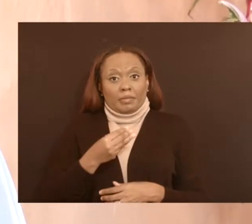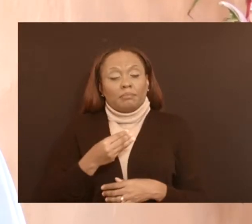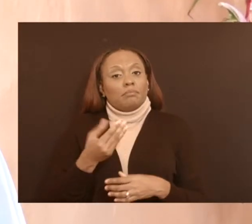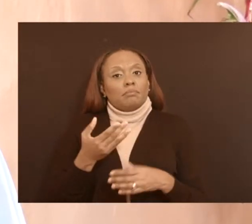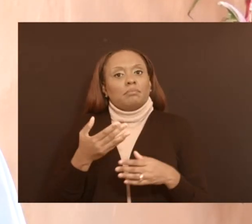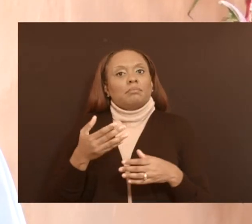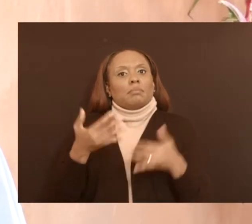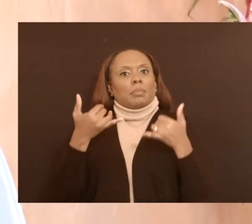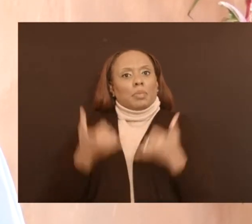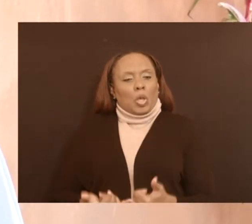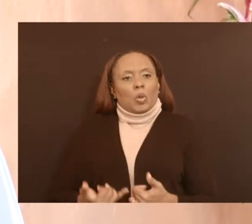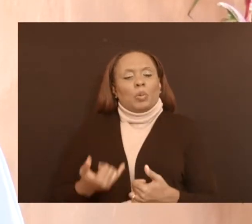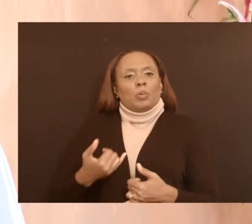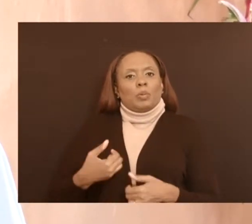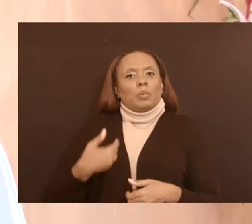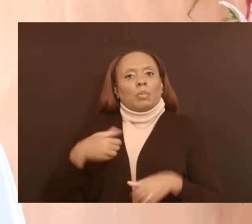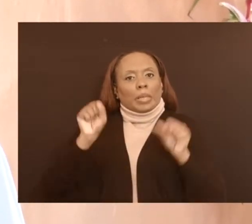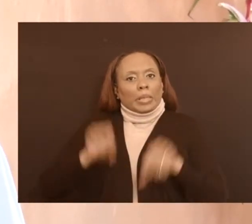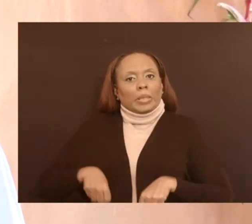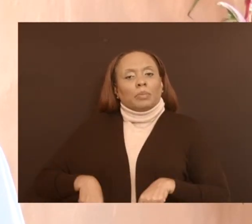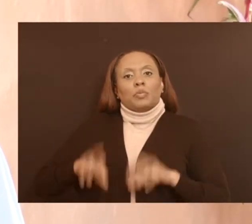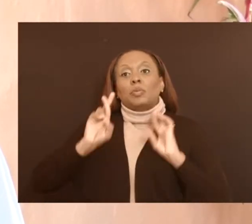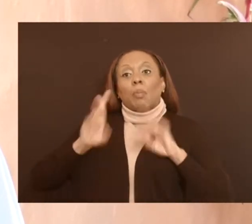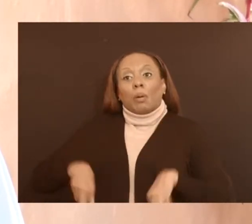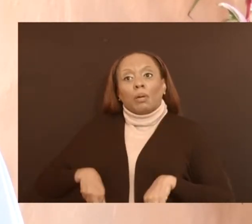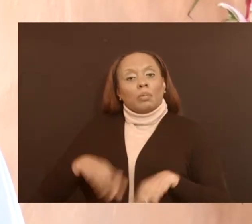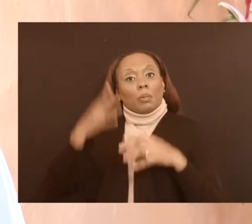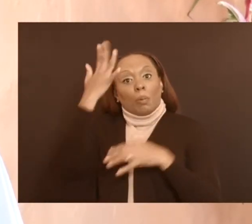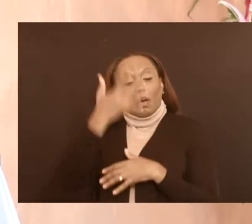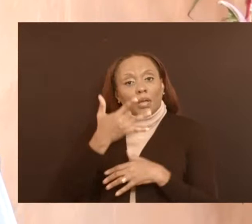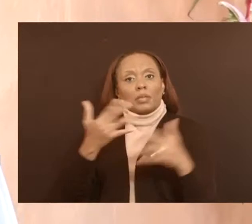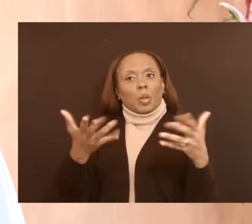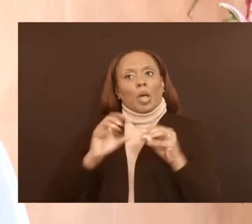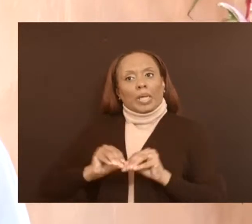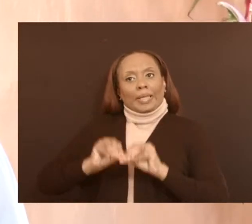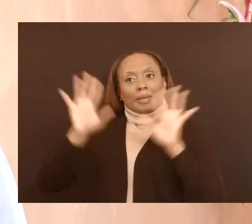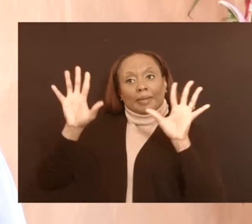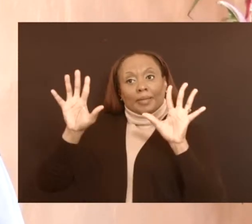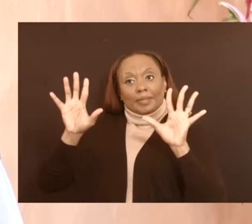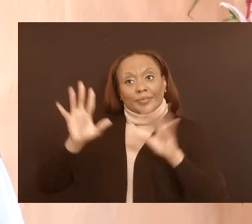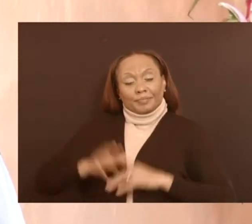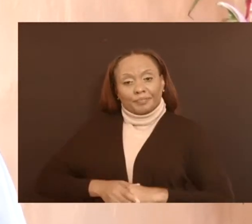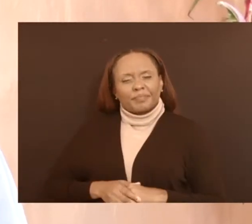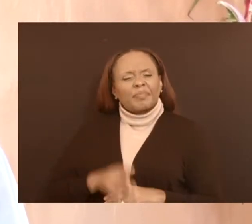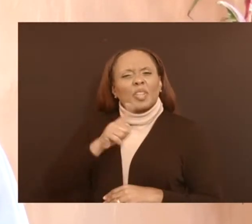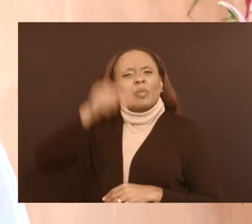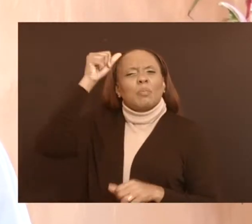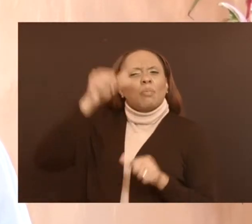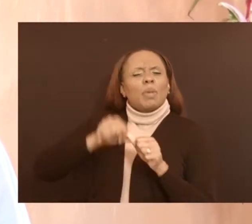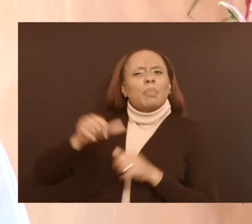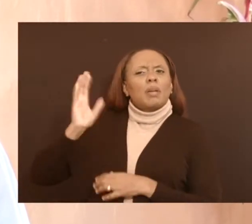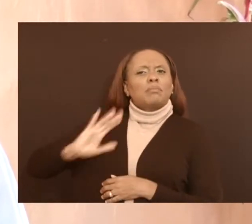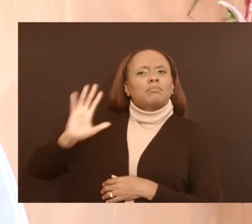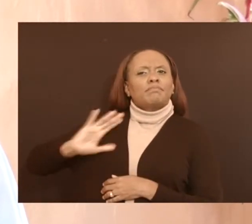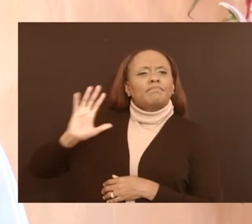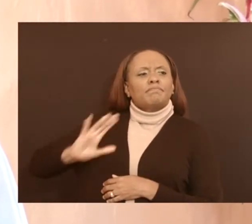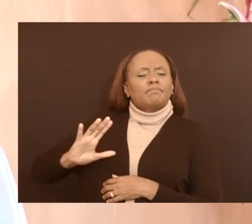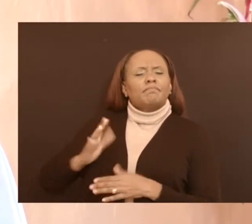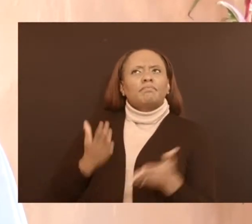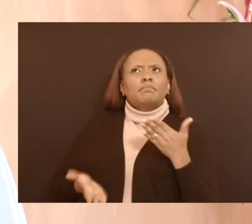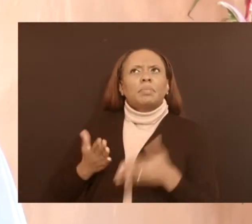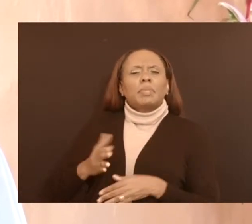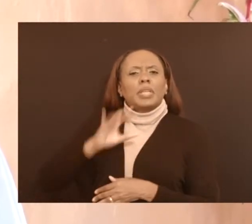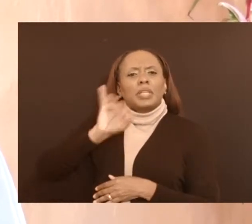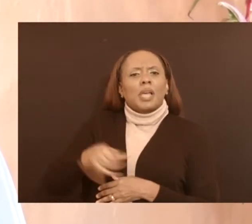that you have so that we can clarify everything. You would have recalled some time ago, I believe maybe